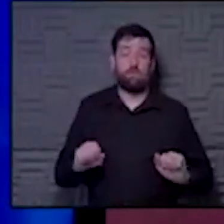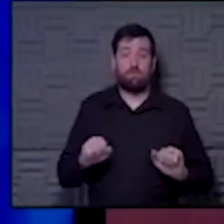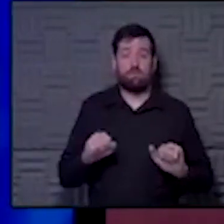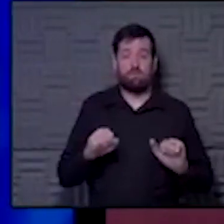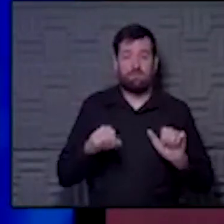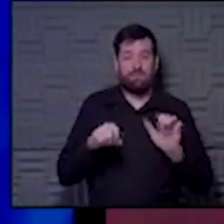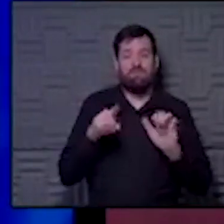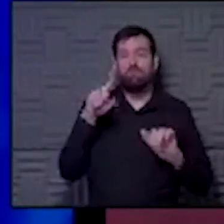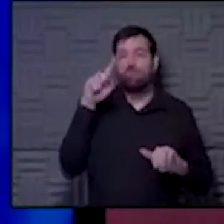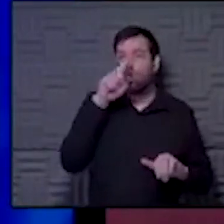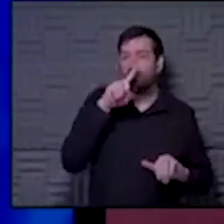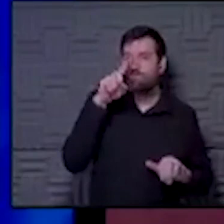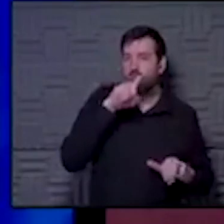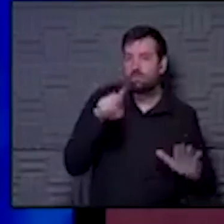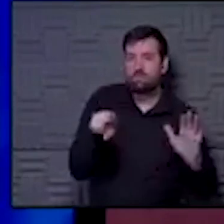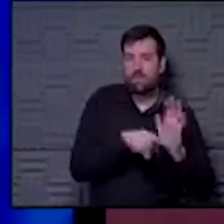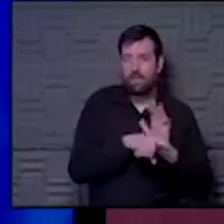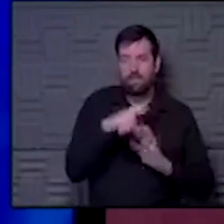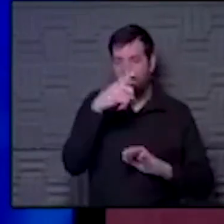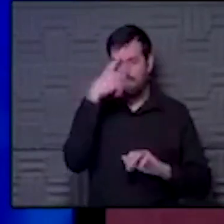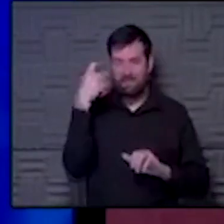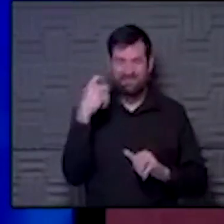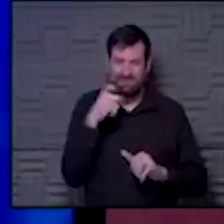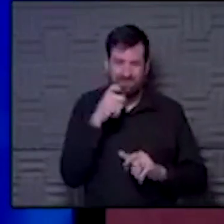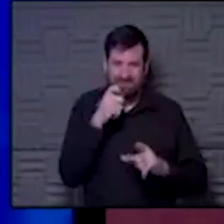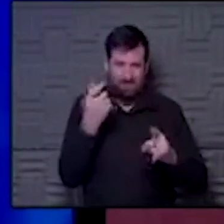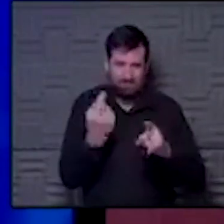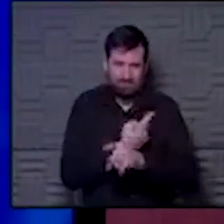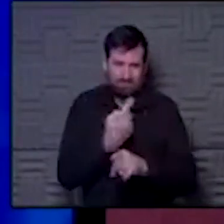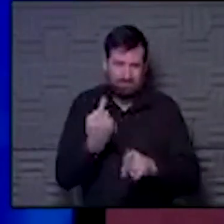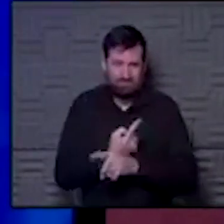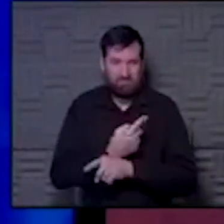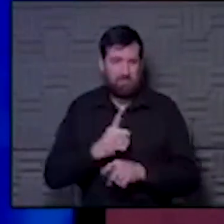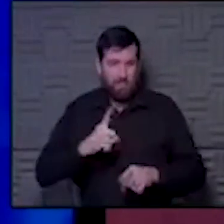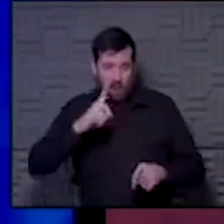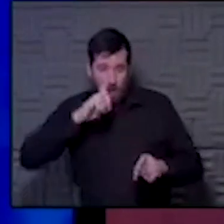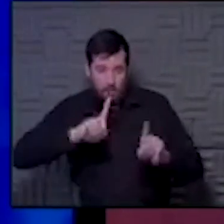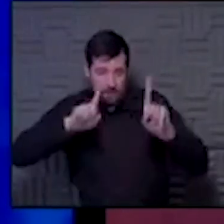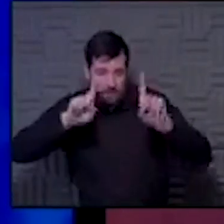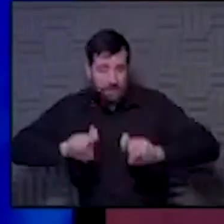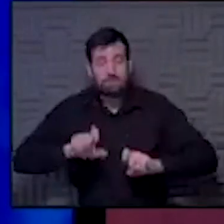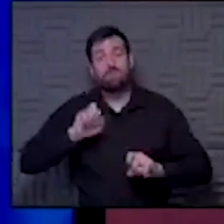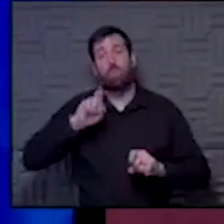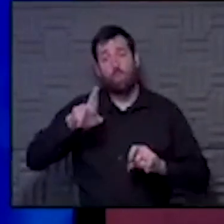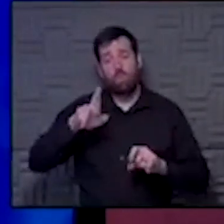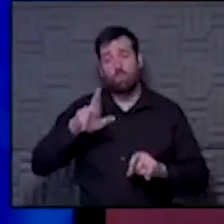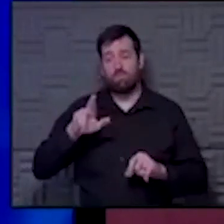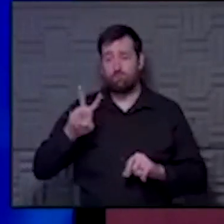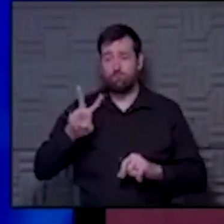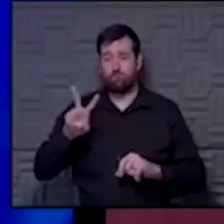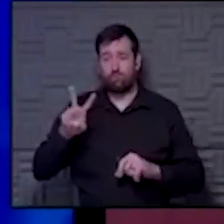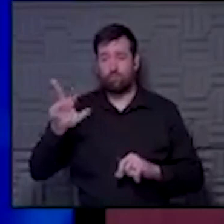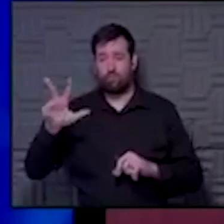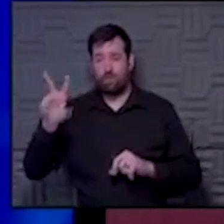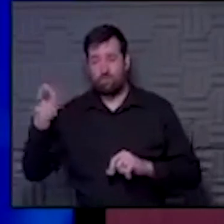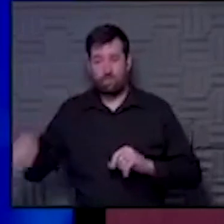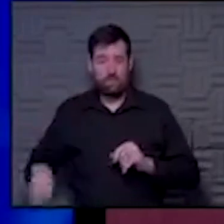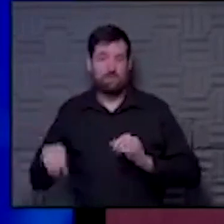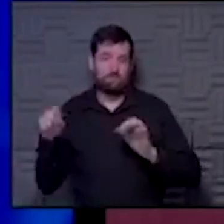could be a false negative, and that can either be because the technique wasn't right or because the test, there is a false negative rate of about 2 or 3% of these tests.